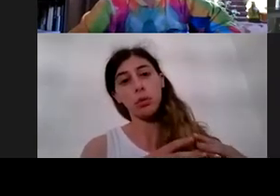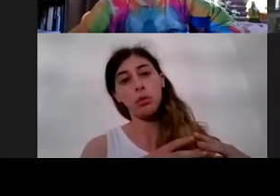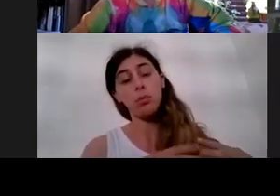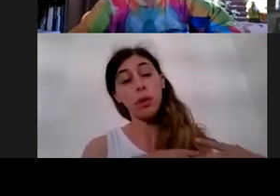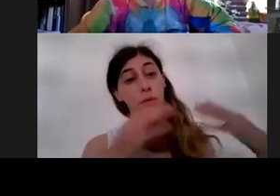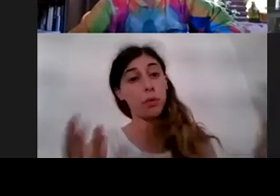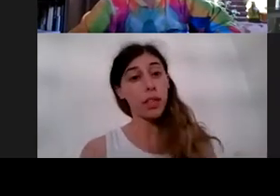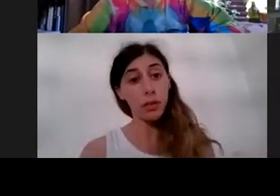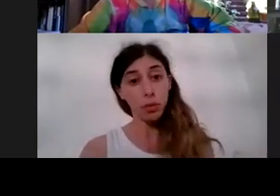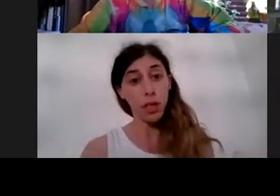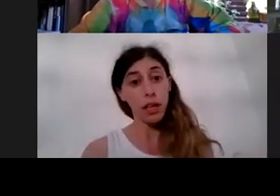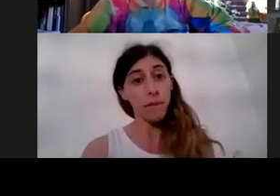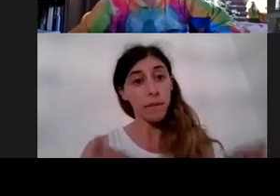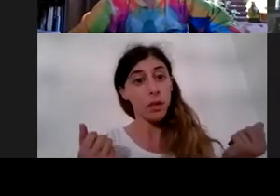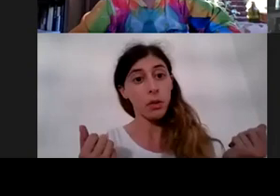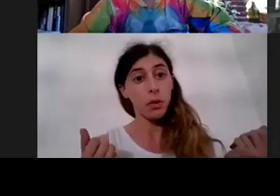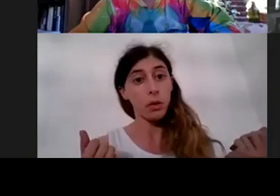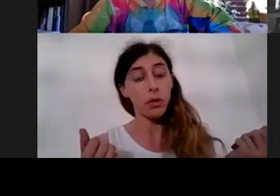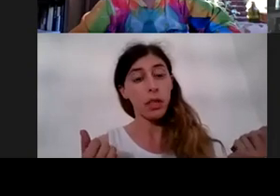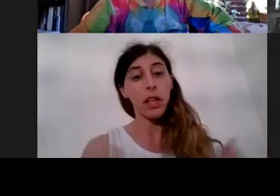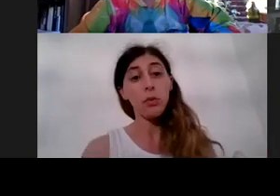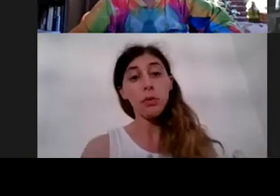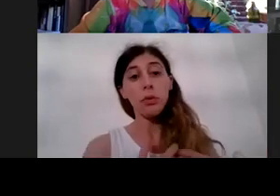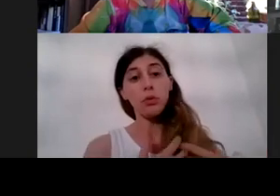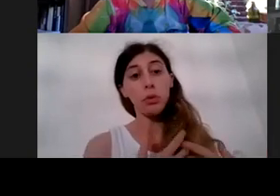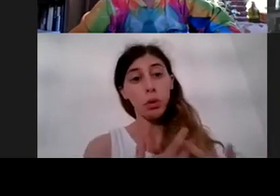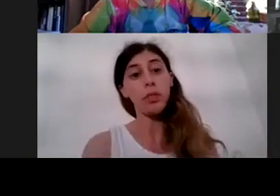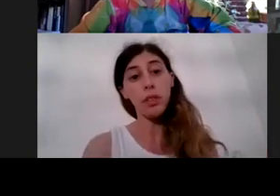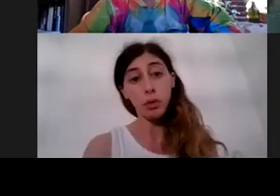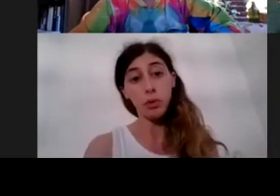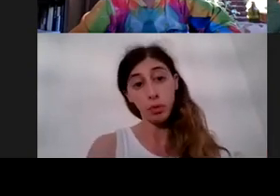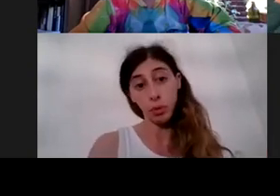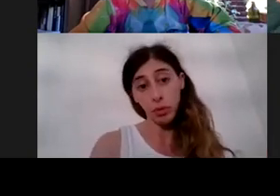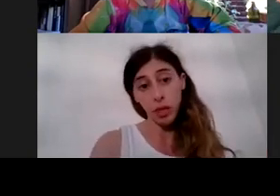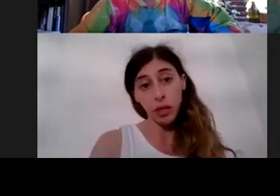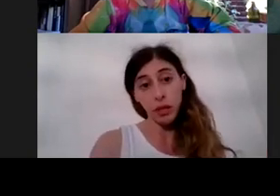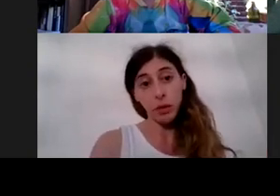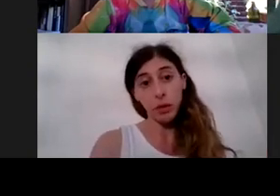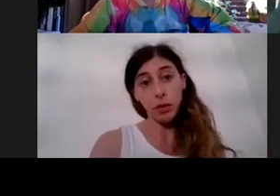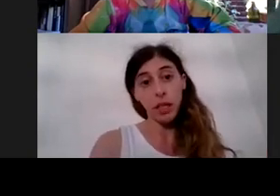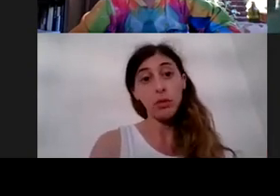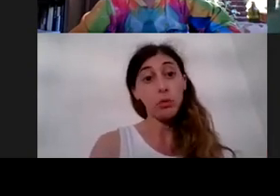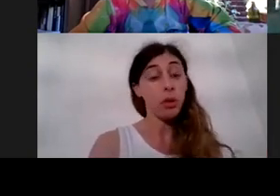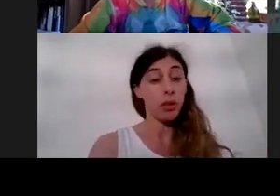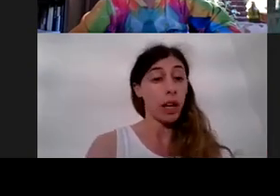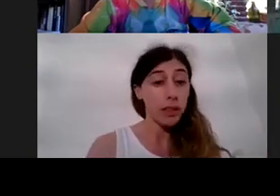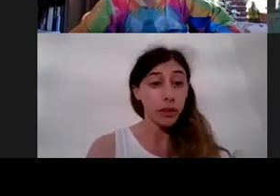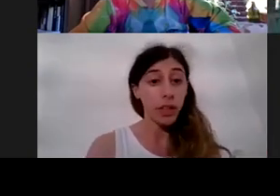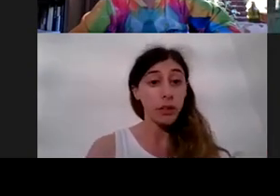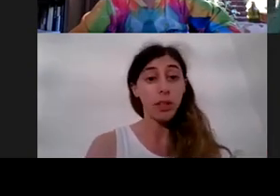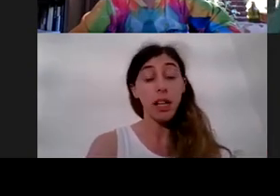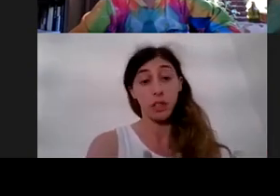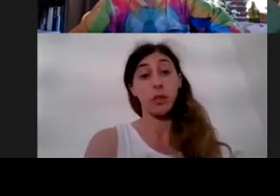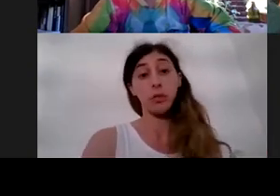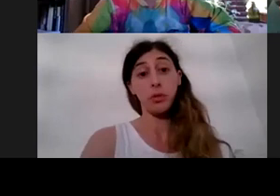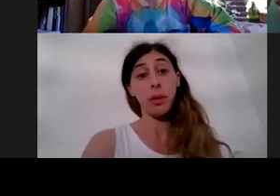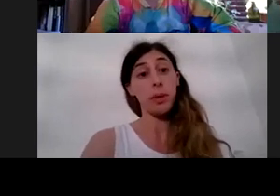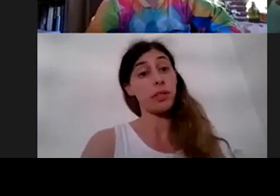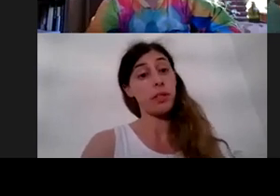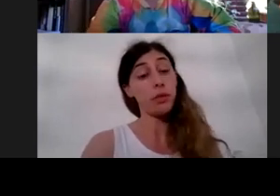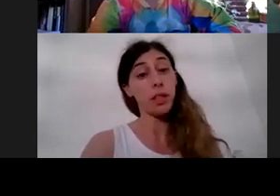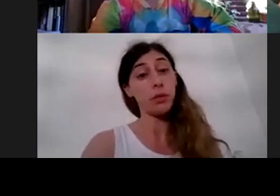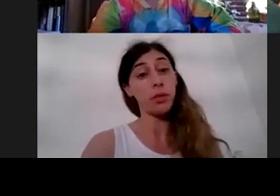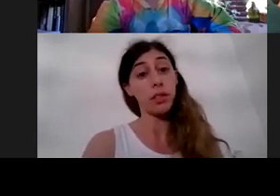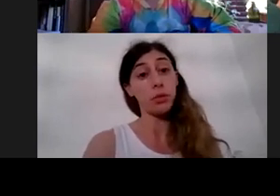We'll be talking about Marseille now. From a national perspective,